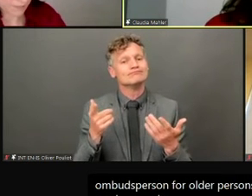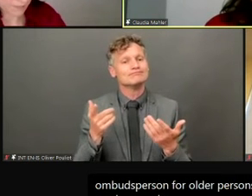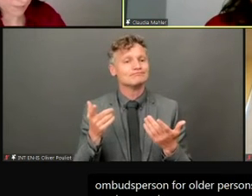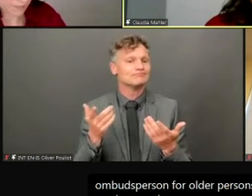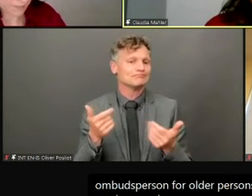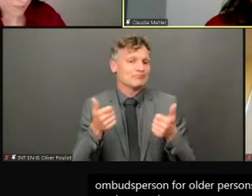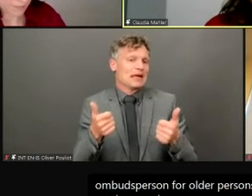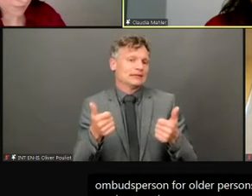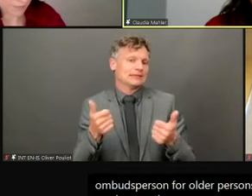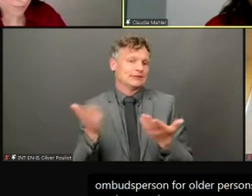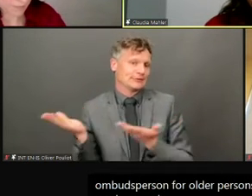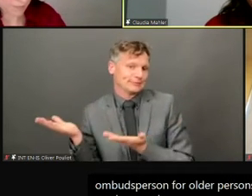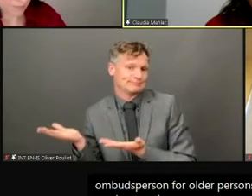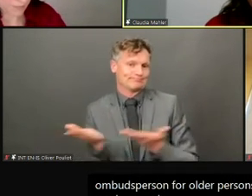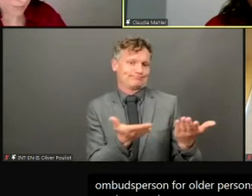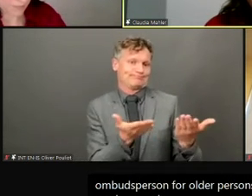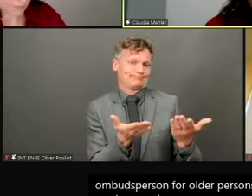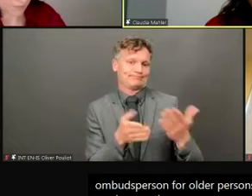not